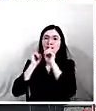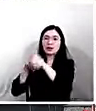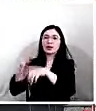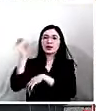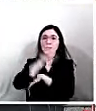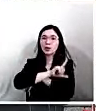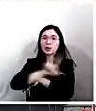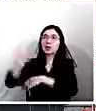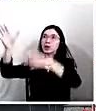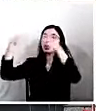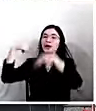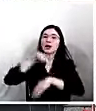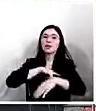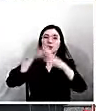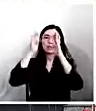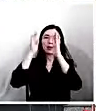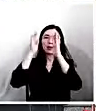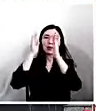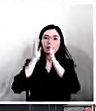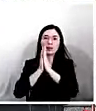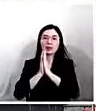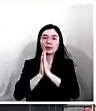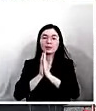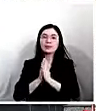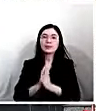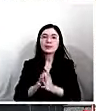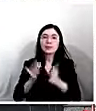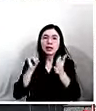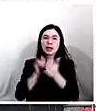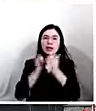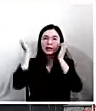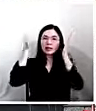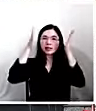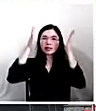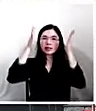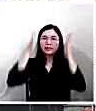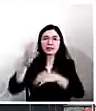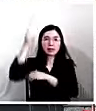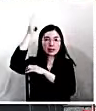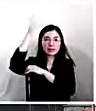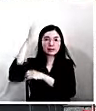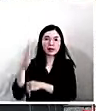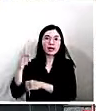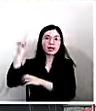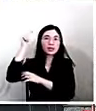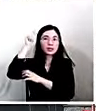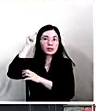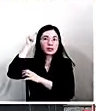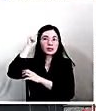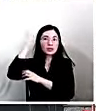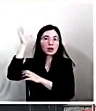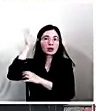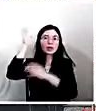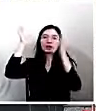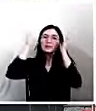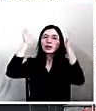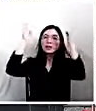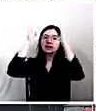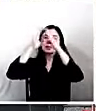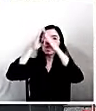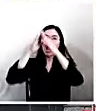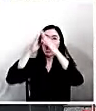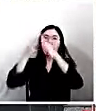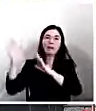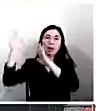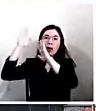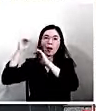Lord, hear our prayer. That the servant of God, Teofilo Kamumot, Bishop, be raised to the